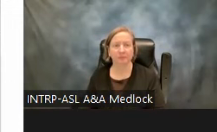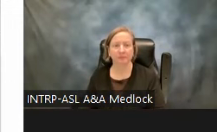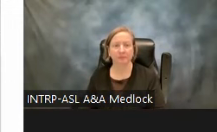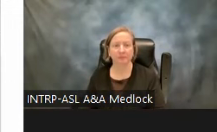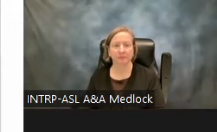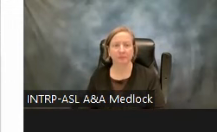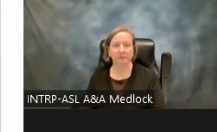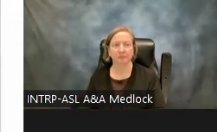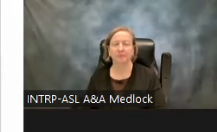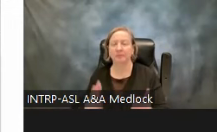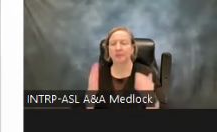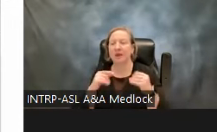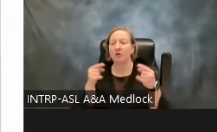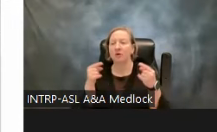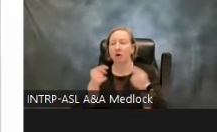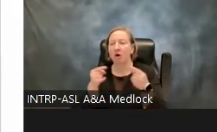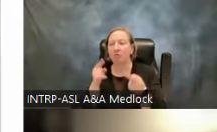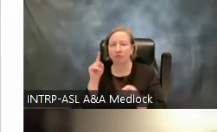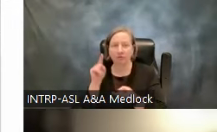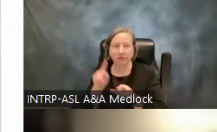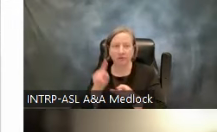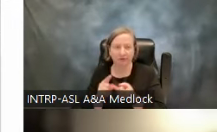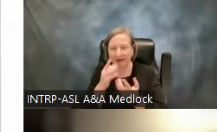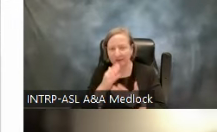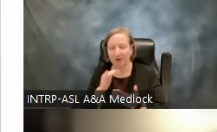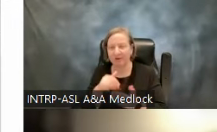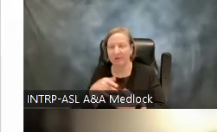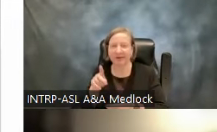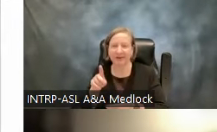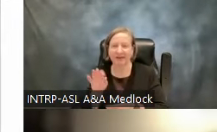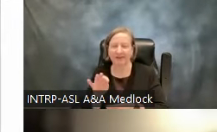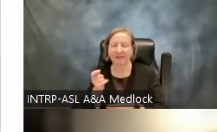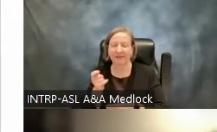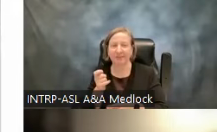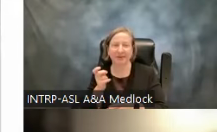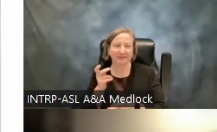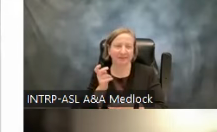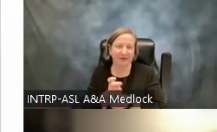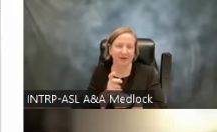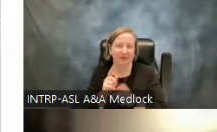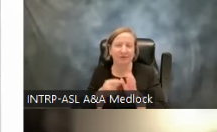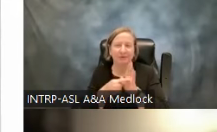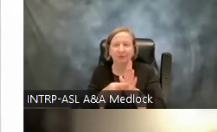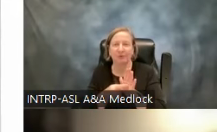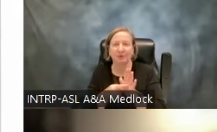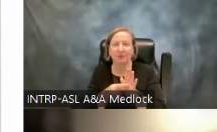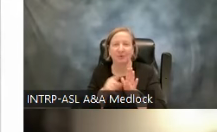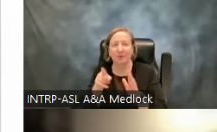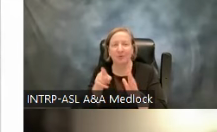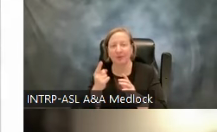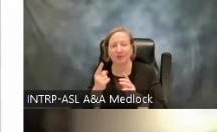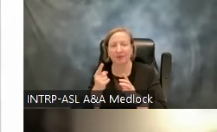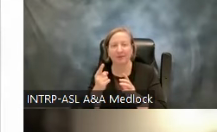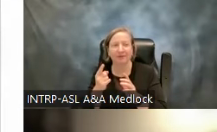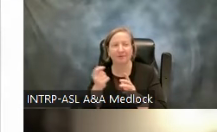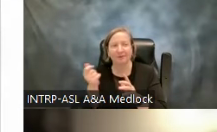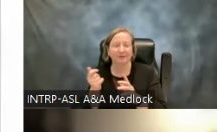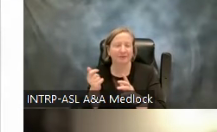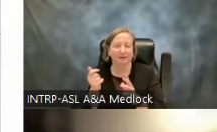Go down to harm reduction. Unfortunately, with this PDF, it's a little hard to show only to get rid of